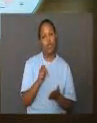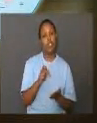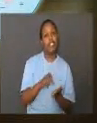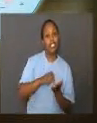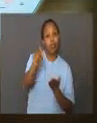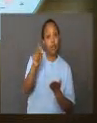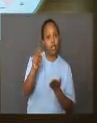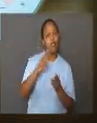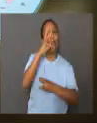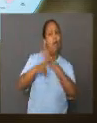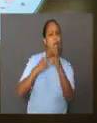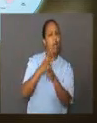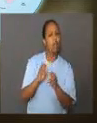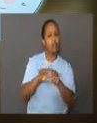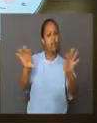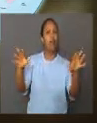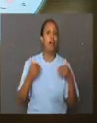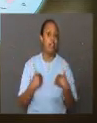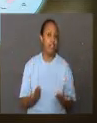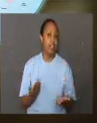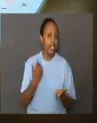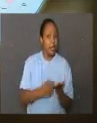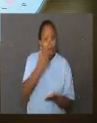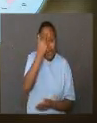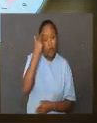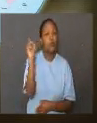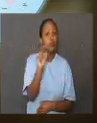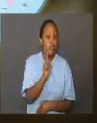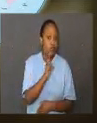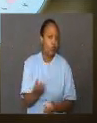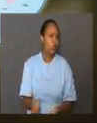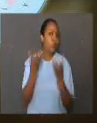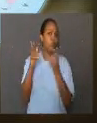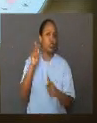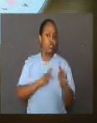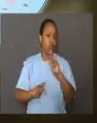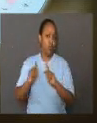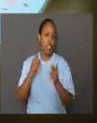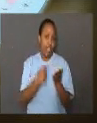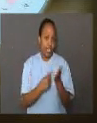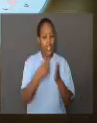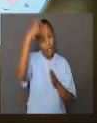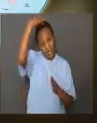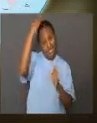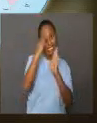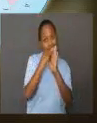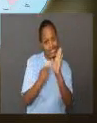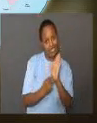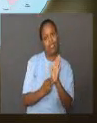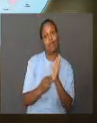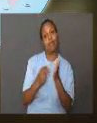Democracy is spreading throughout the world. This is because more people desire a system of government